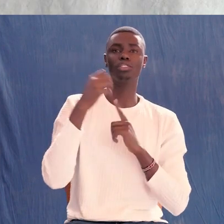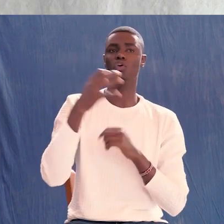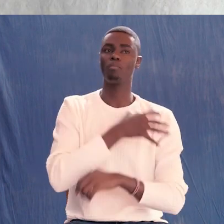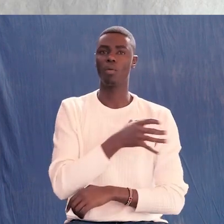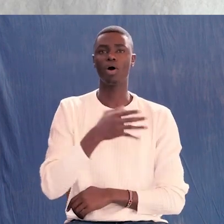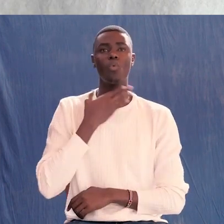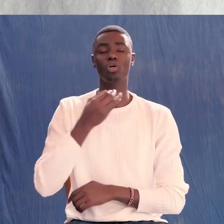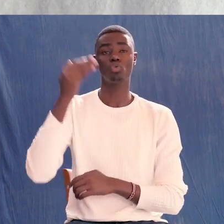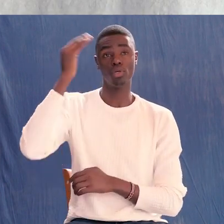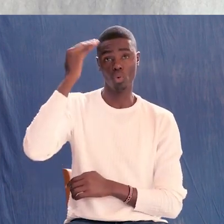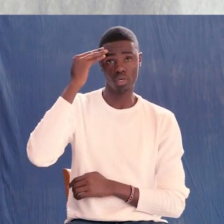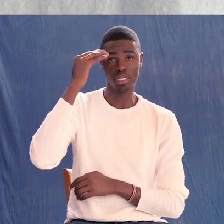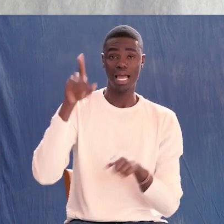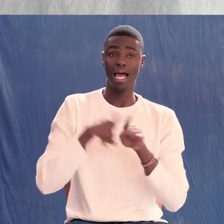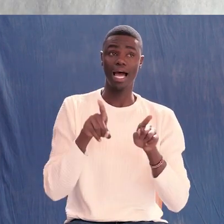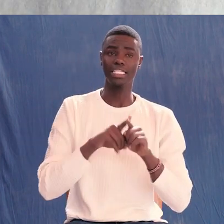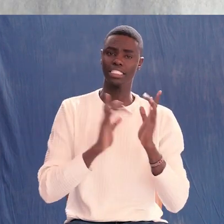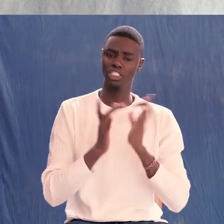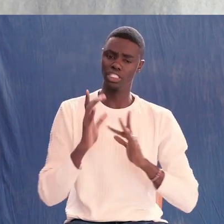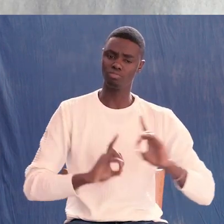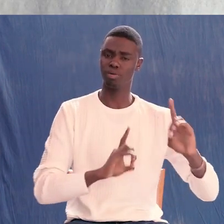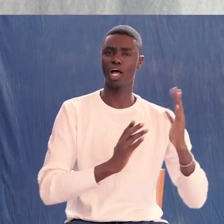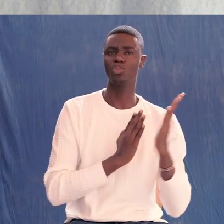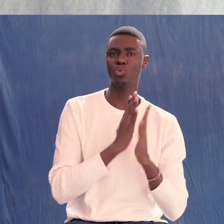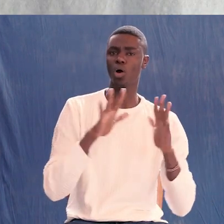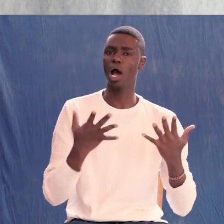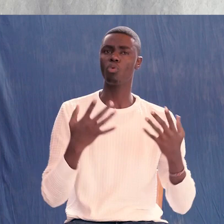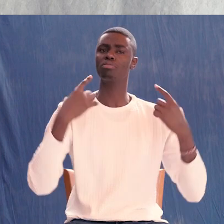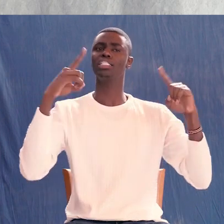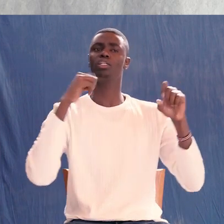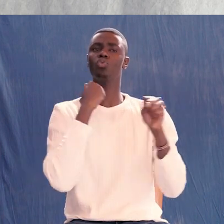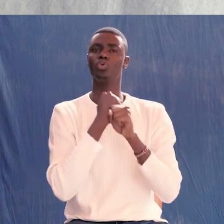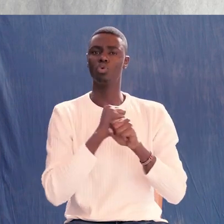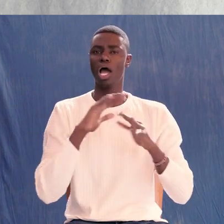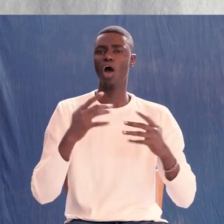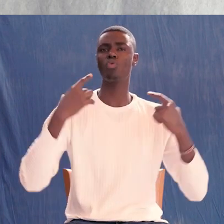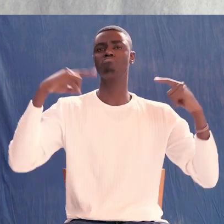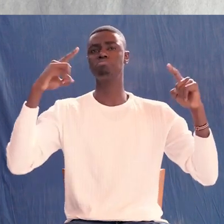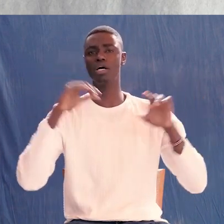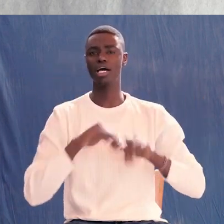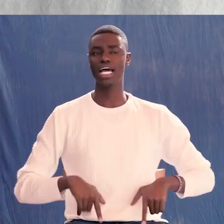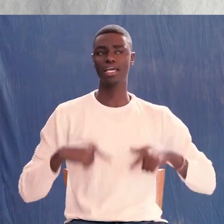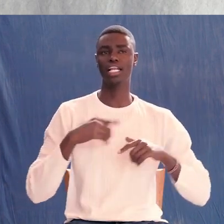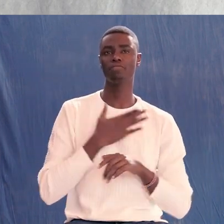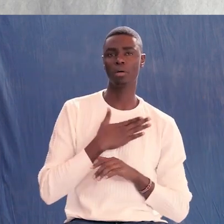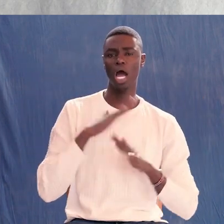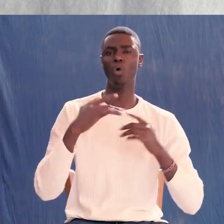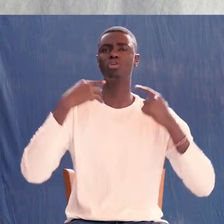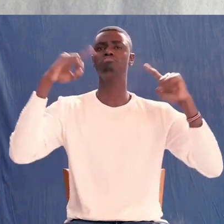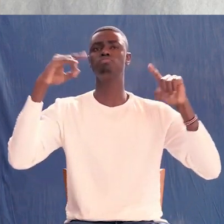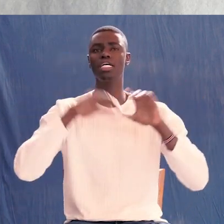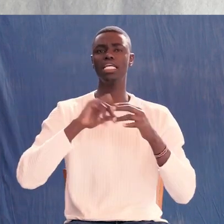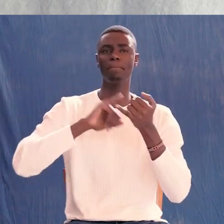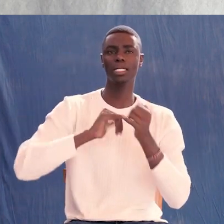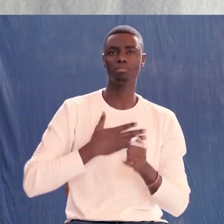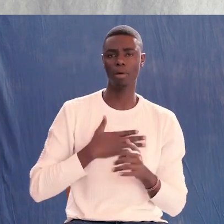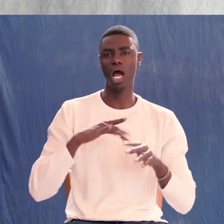want to be known as Jesus' disciples by how excellently we do, how we prosper in our lives, how we prosper in our marriages,